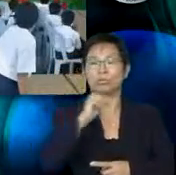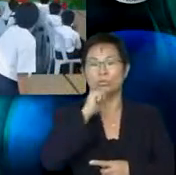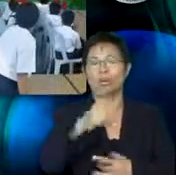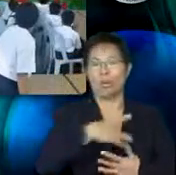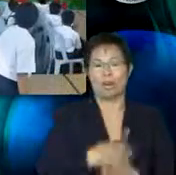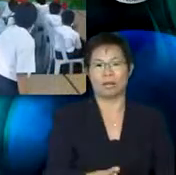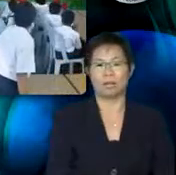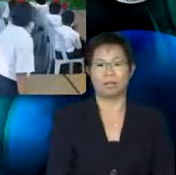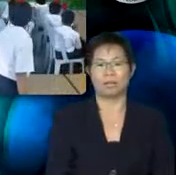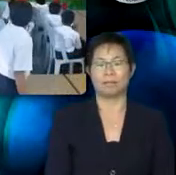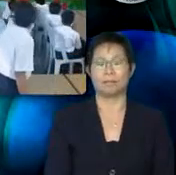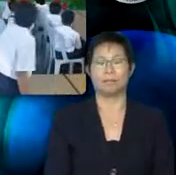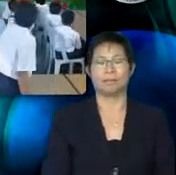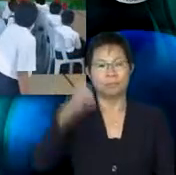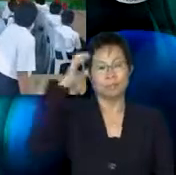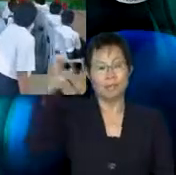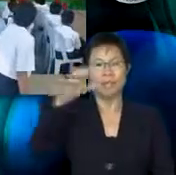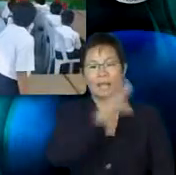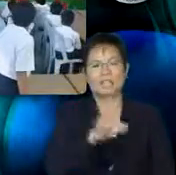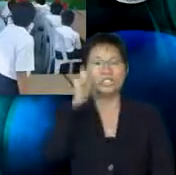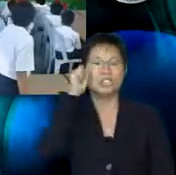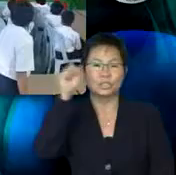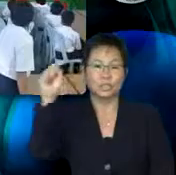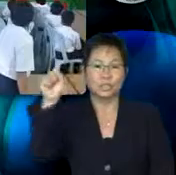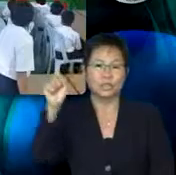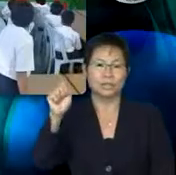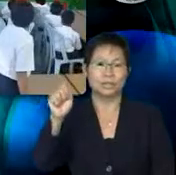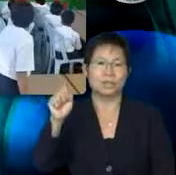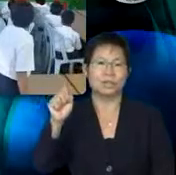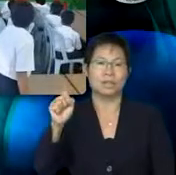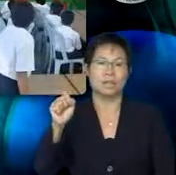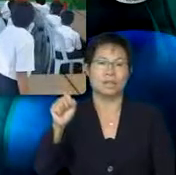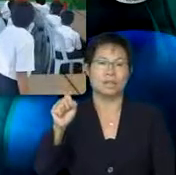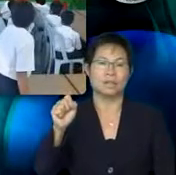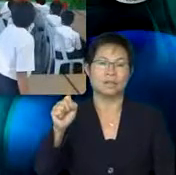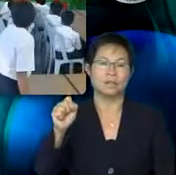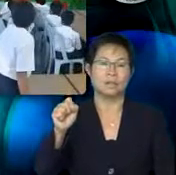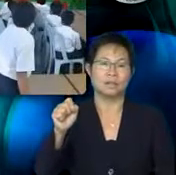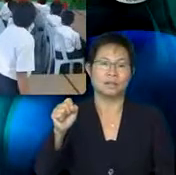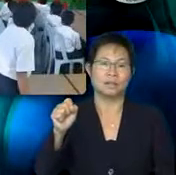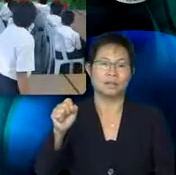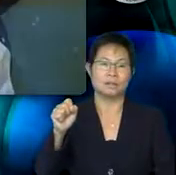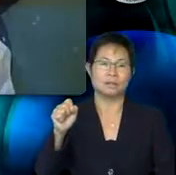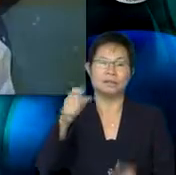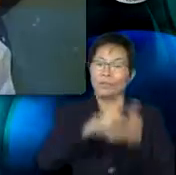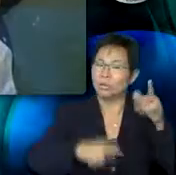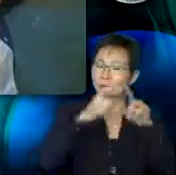not like. Okay, he and she. He and she. What is the word